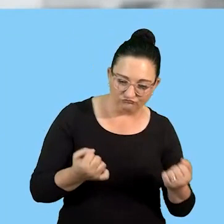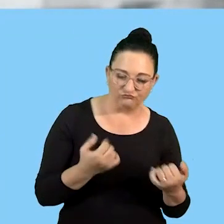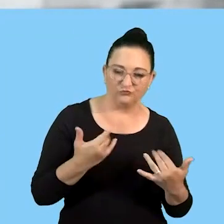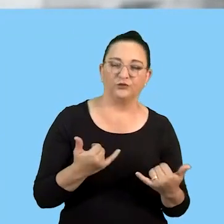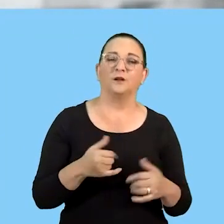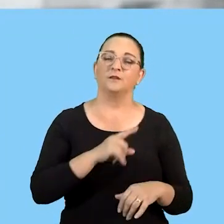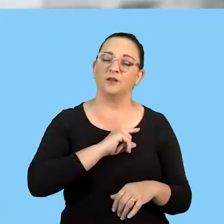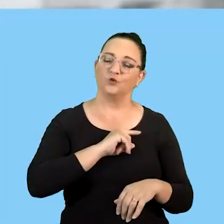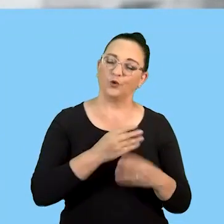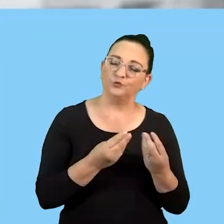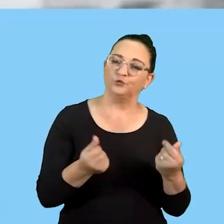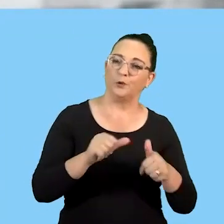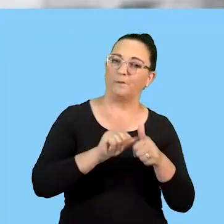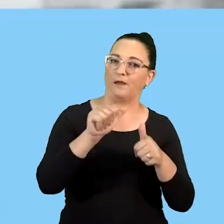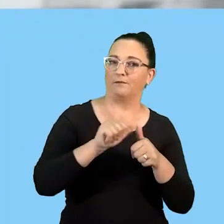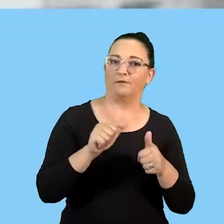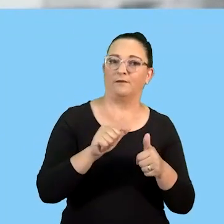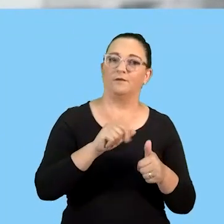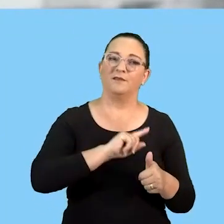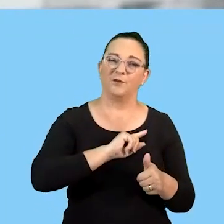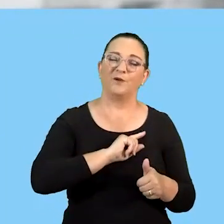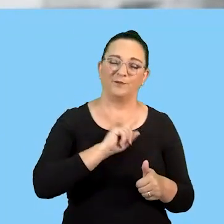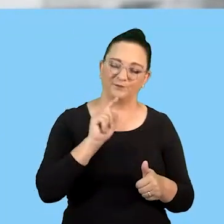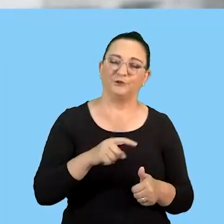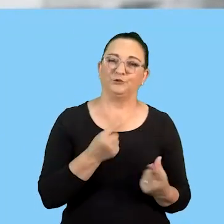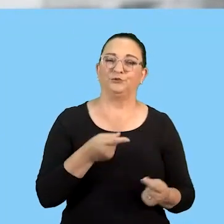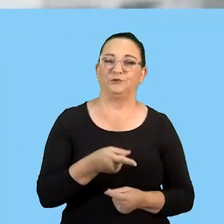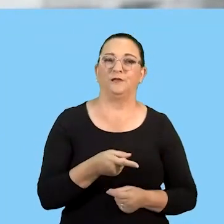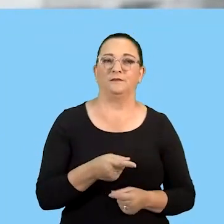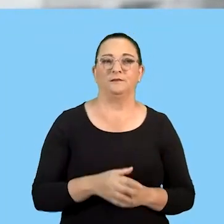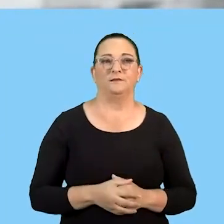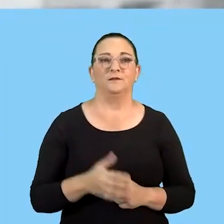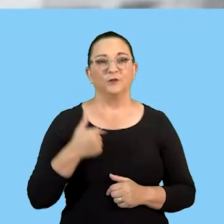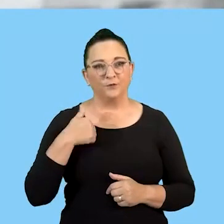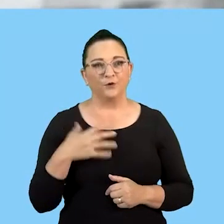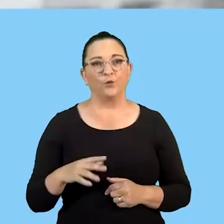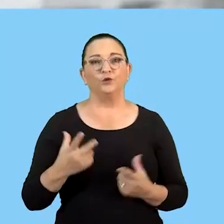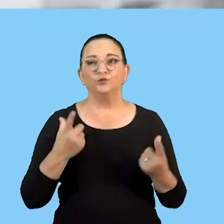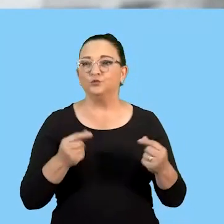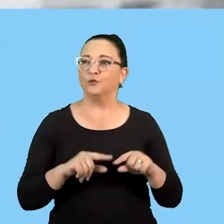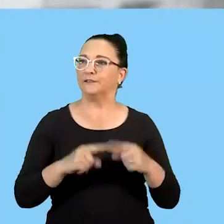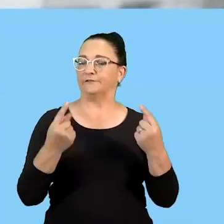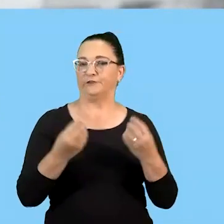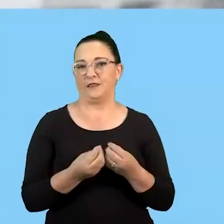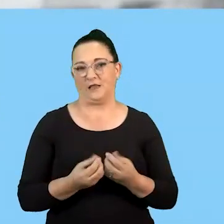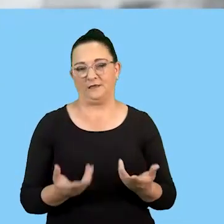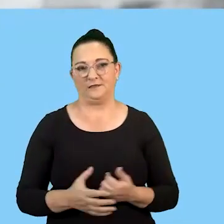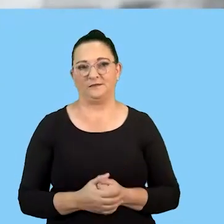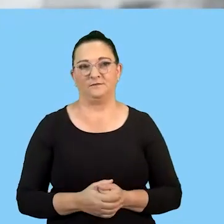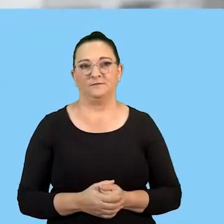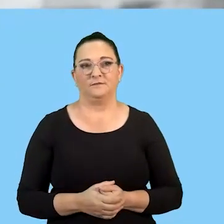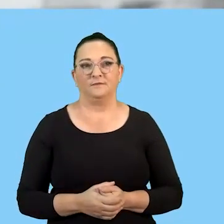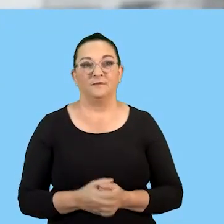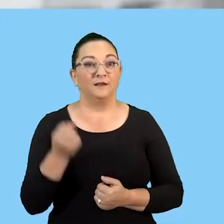And we need better solutions. We need to do things that have never been thought of before. We want to do things differently, because